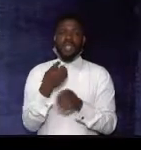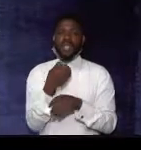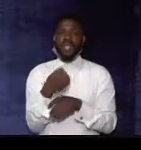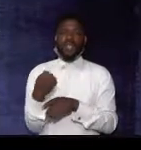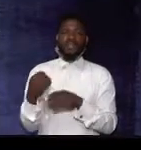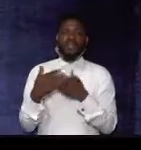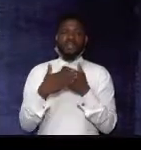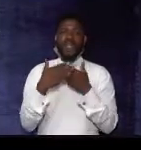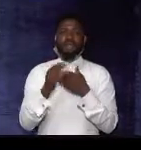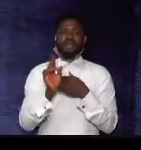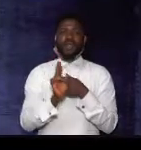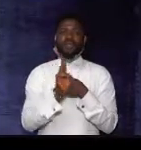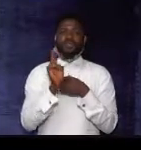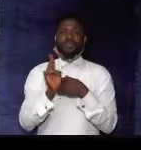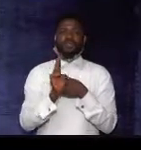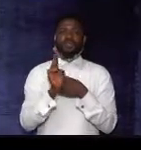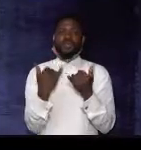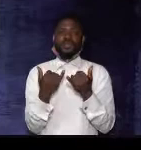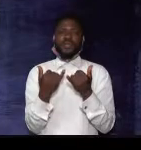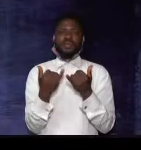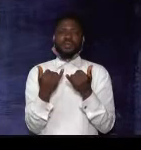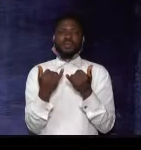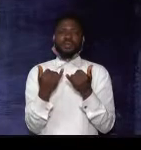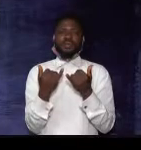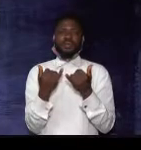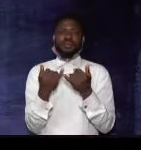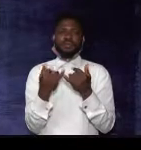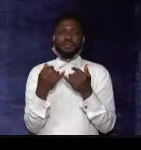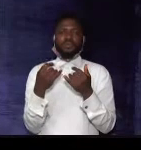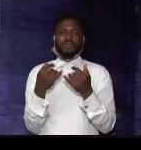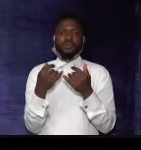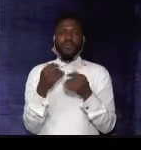gas equipment after use. Now,